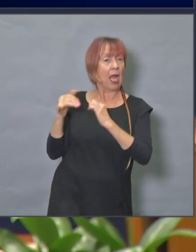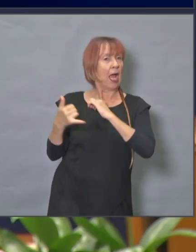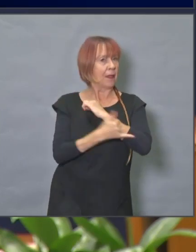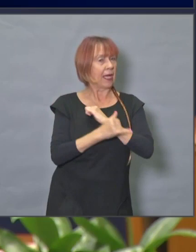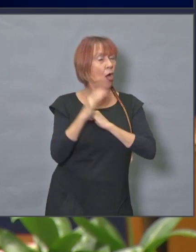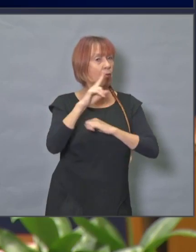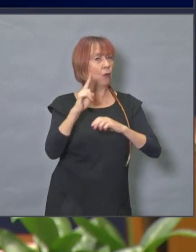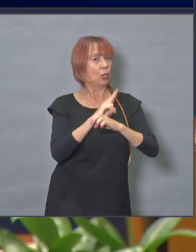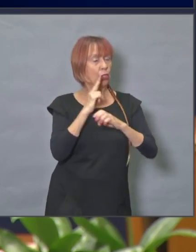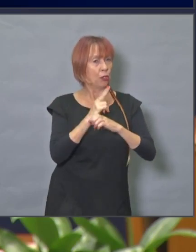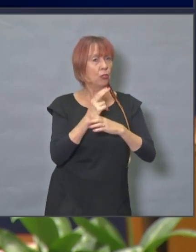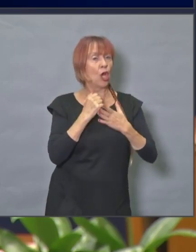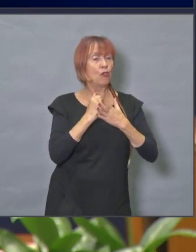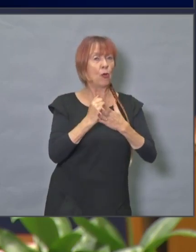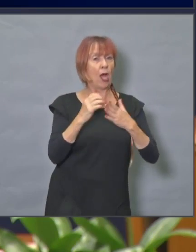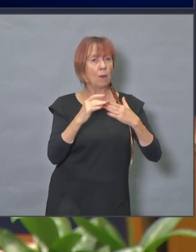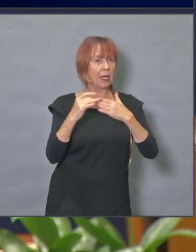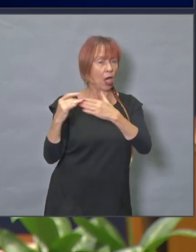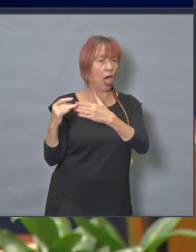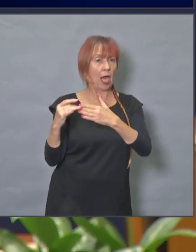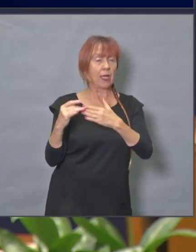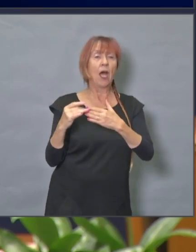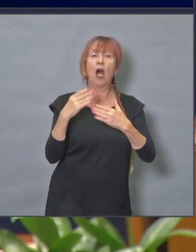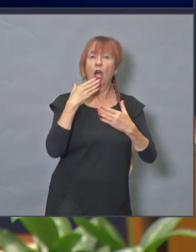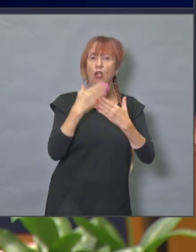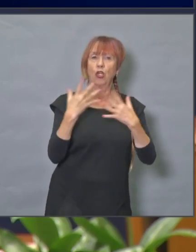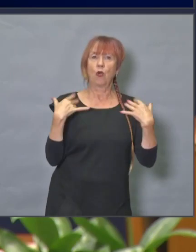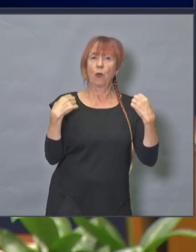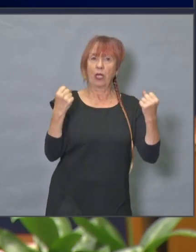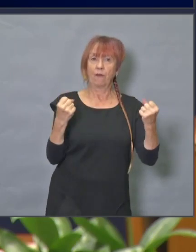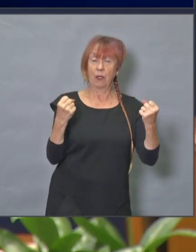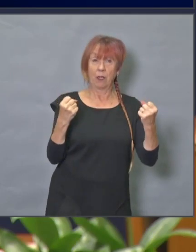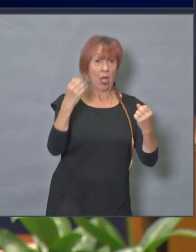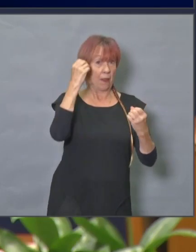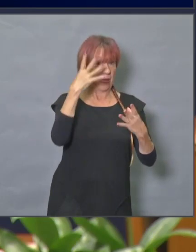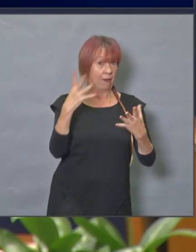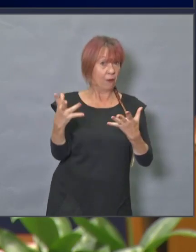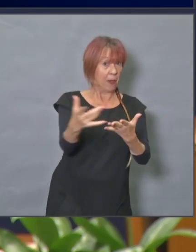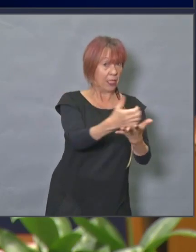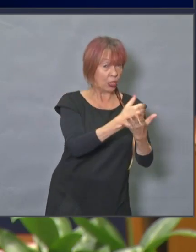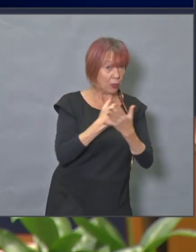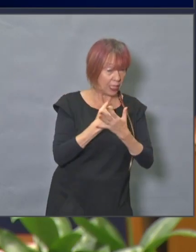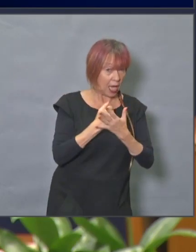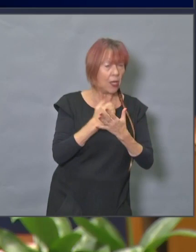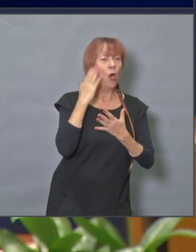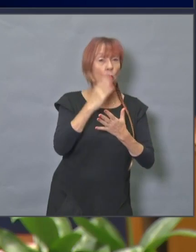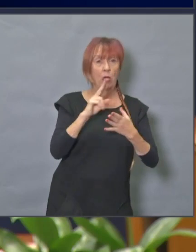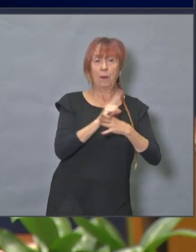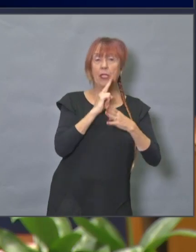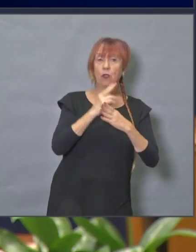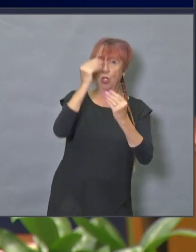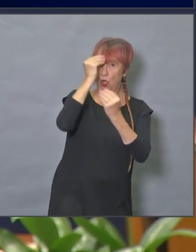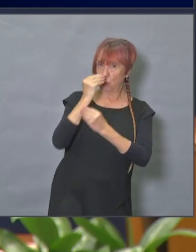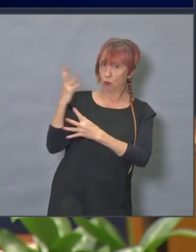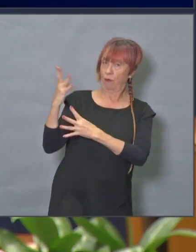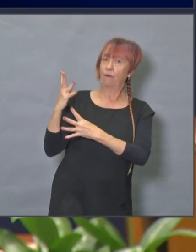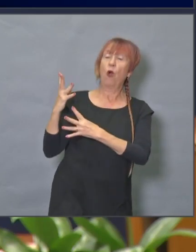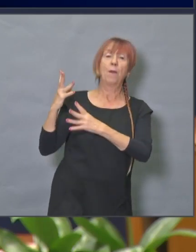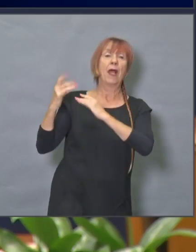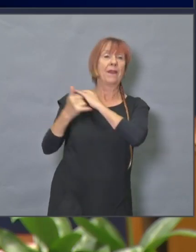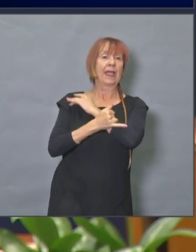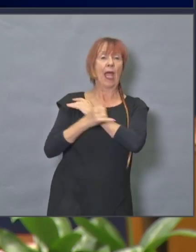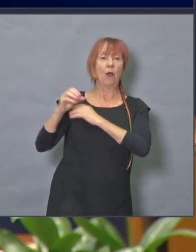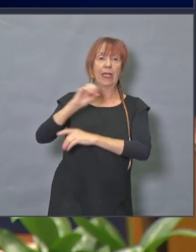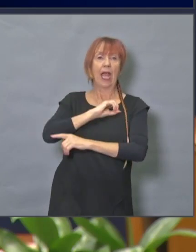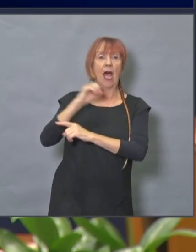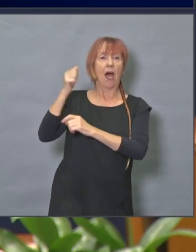guide us on a regional recovery. Information gathered will also be used to inform county officials about business emergency services